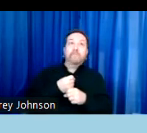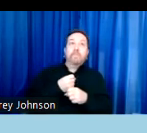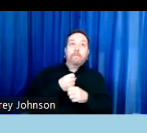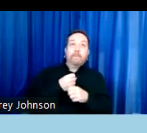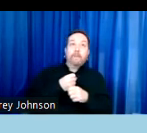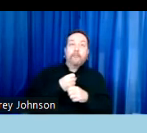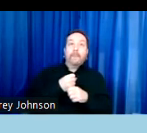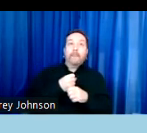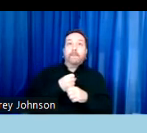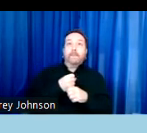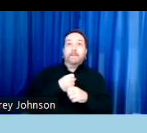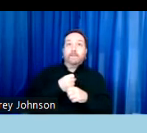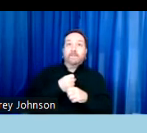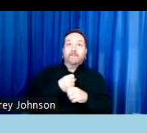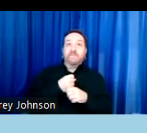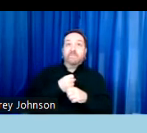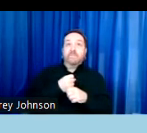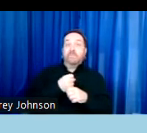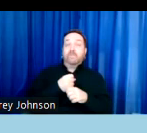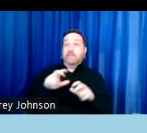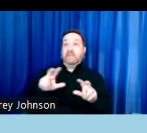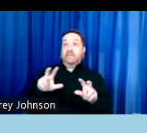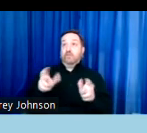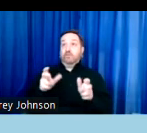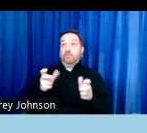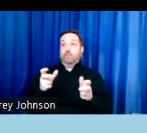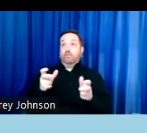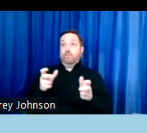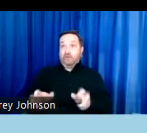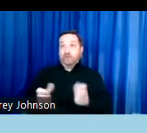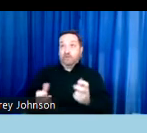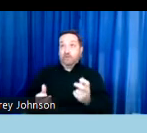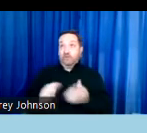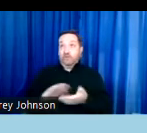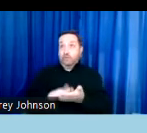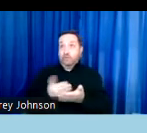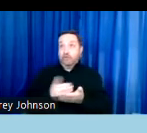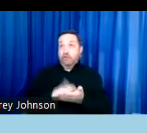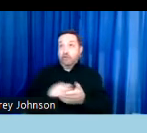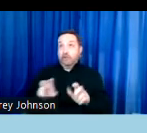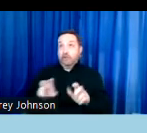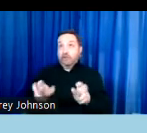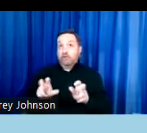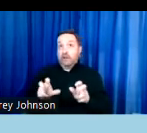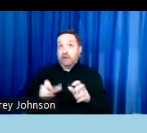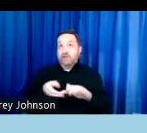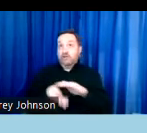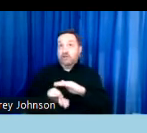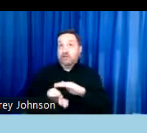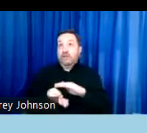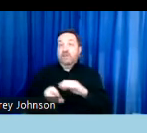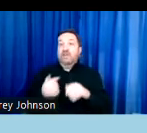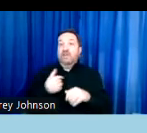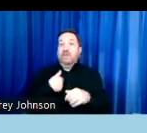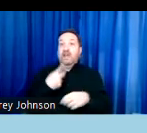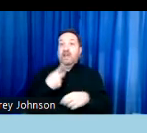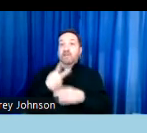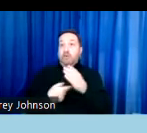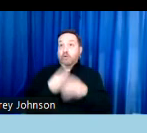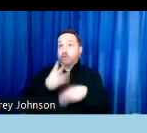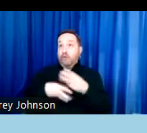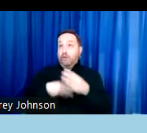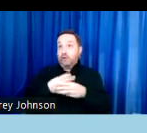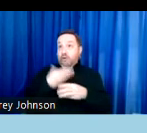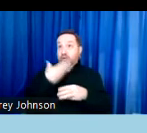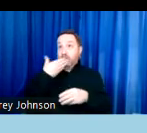what it is it incorporates the best of both worlds for